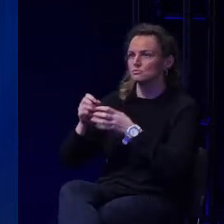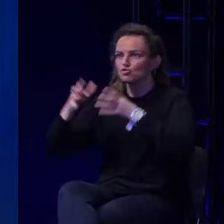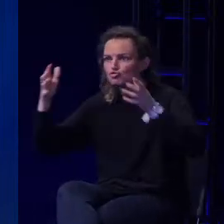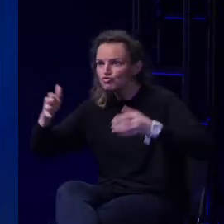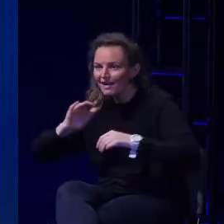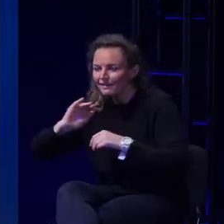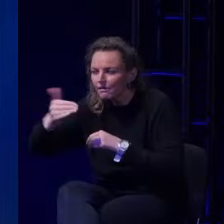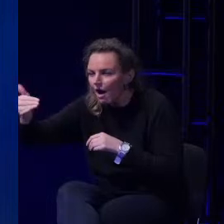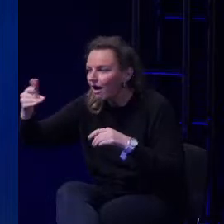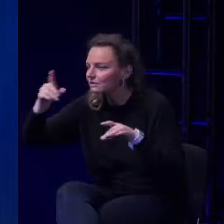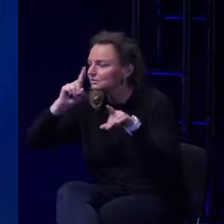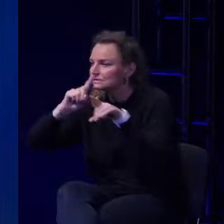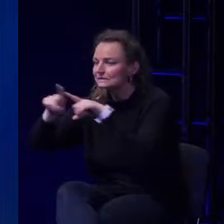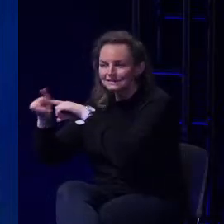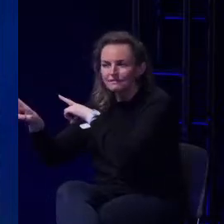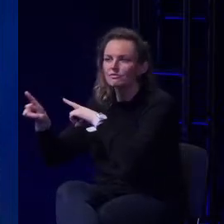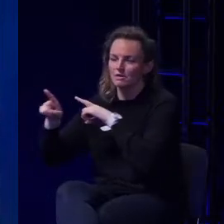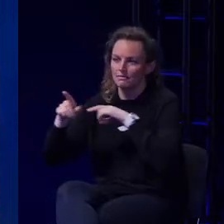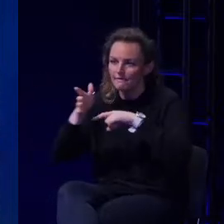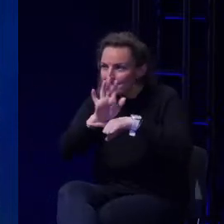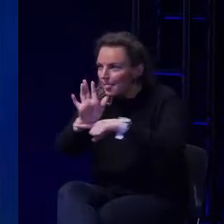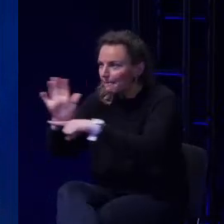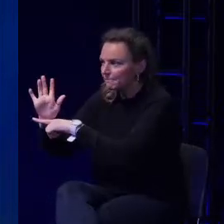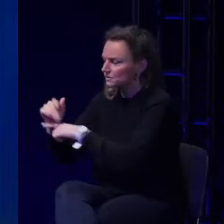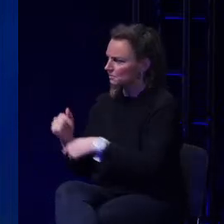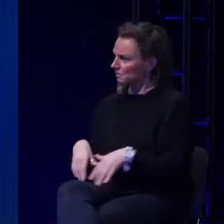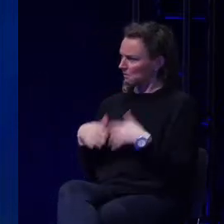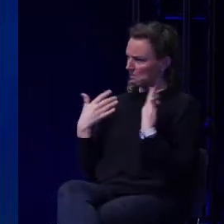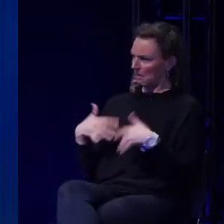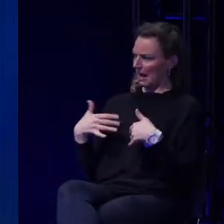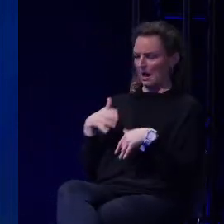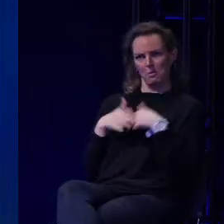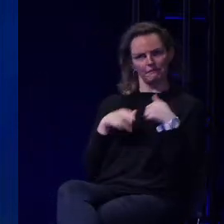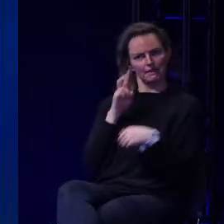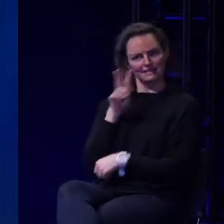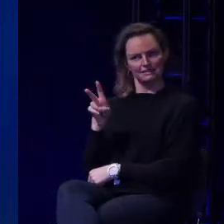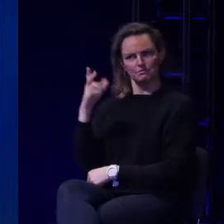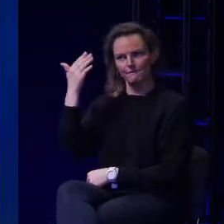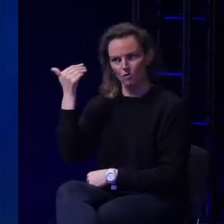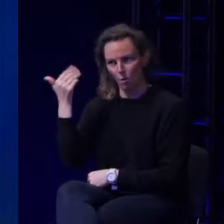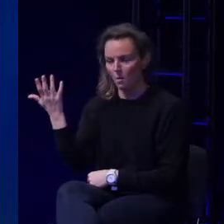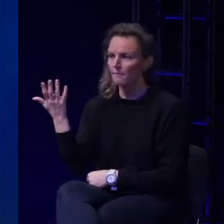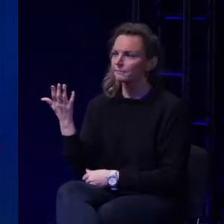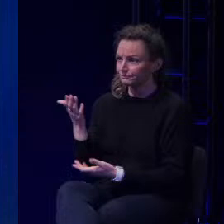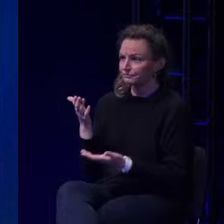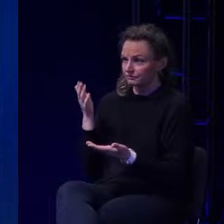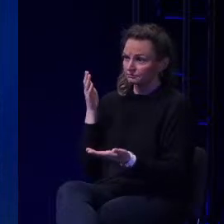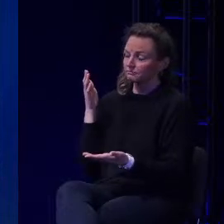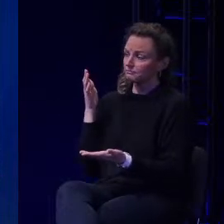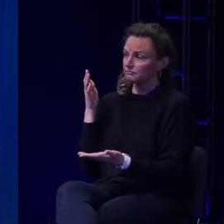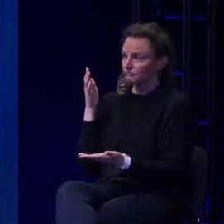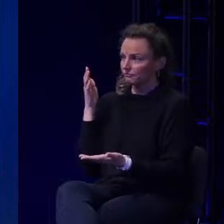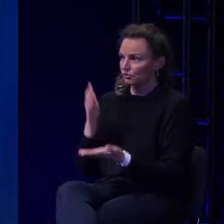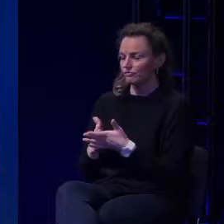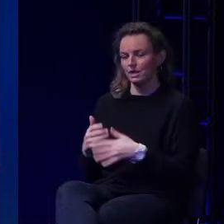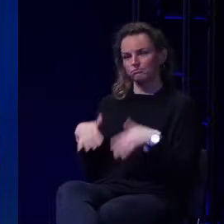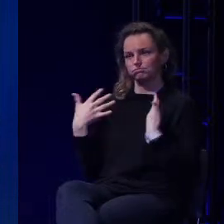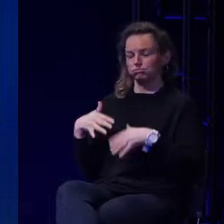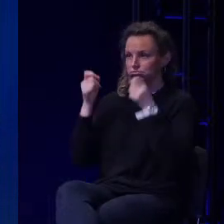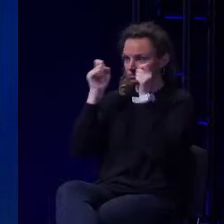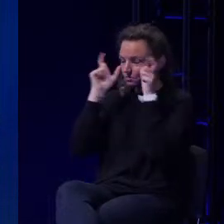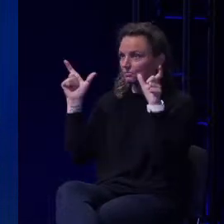of Herzog films. And I was like, wow, why have I never seen these before? So it was really incredibly